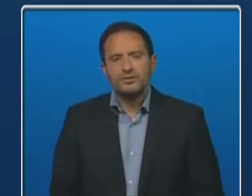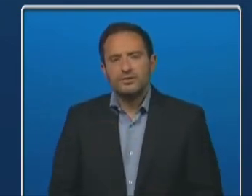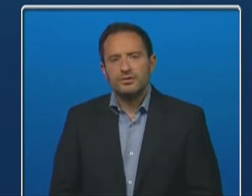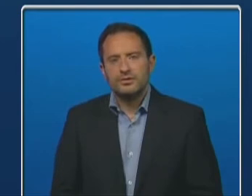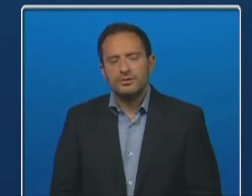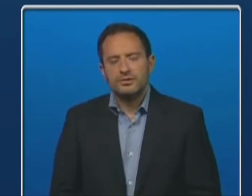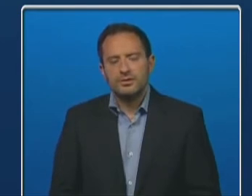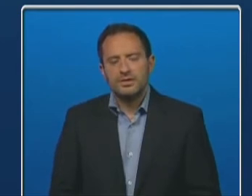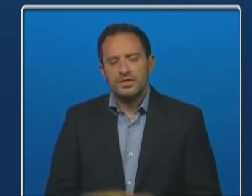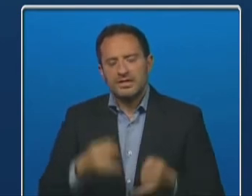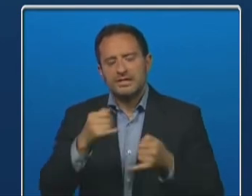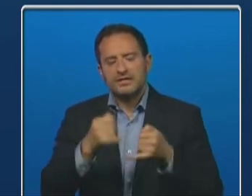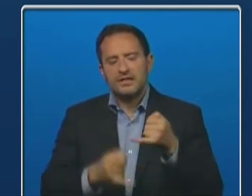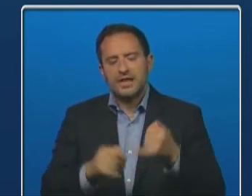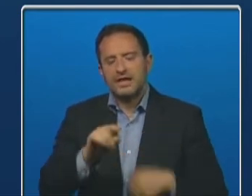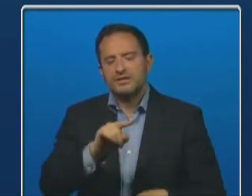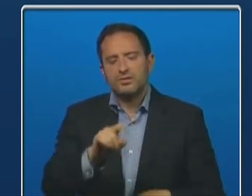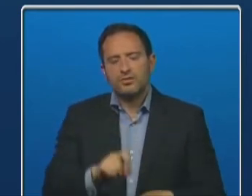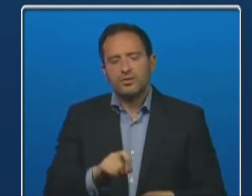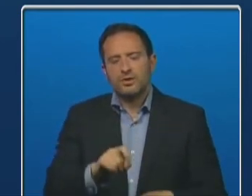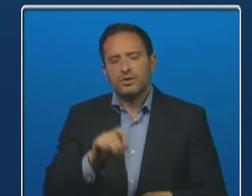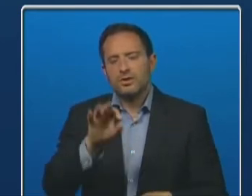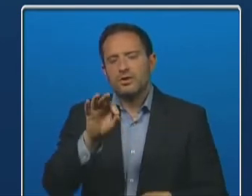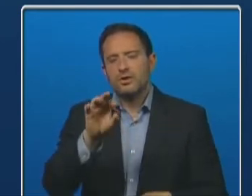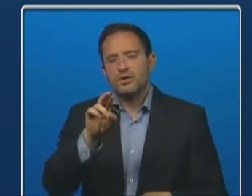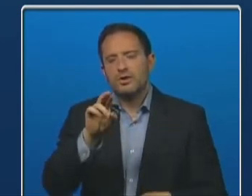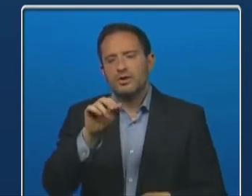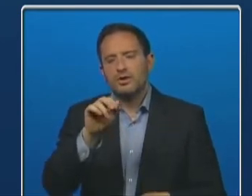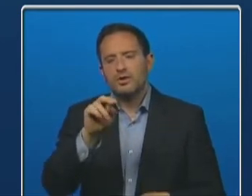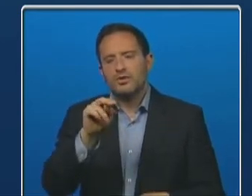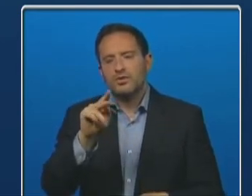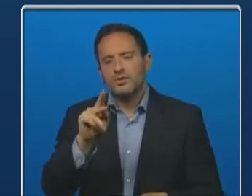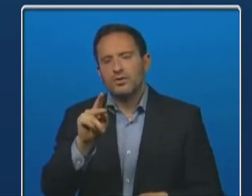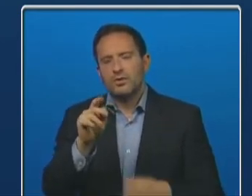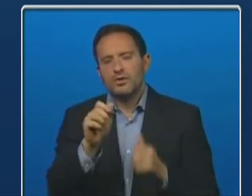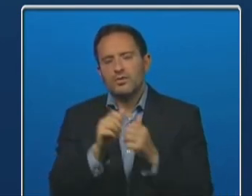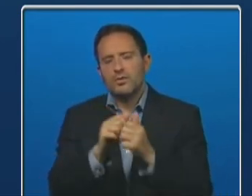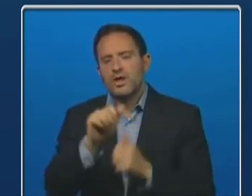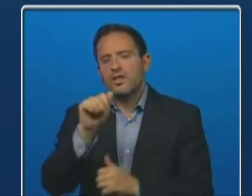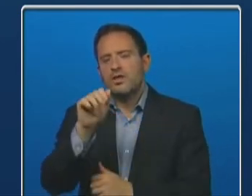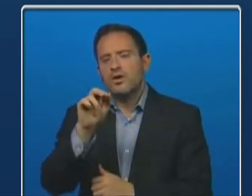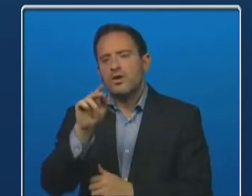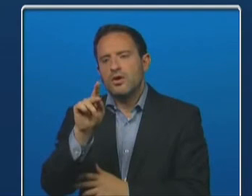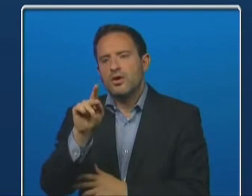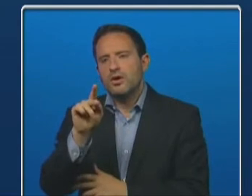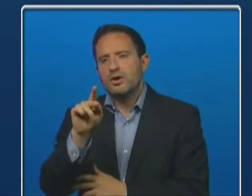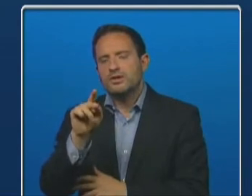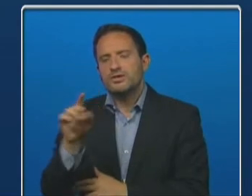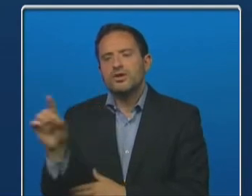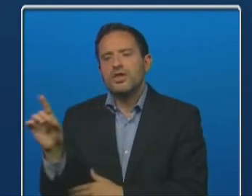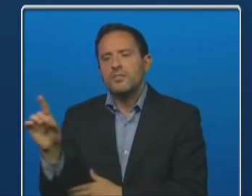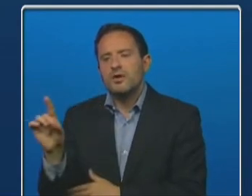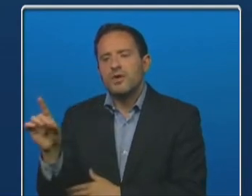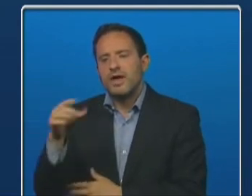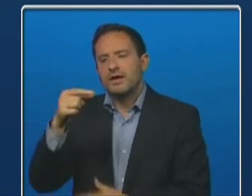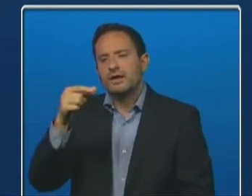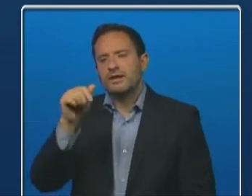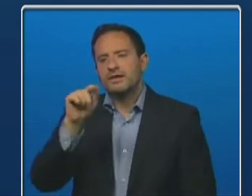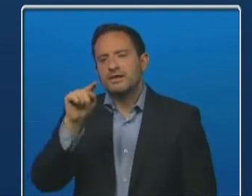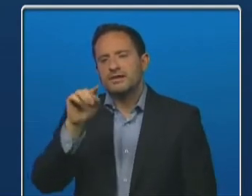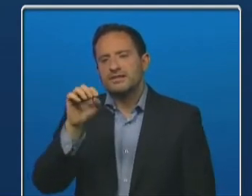Our last question comes from Frank Lockwood with Arkansas Democrat Gazette. Your line is open.